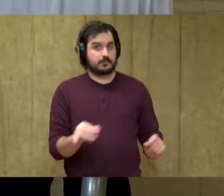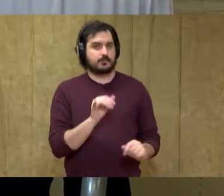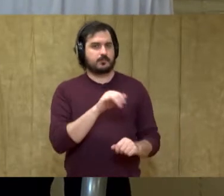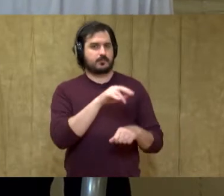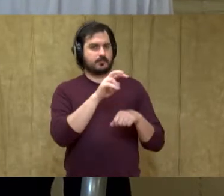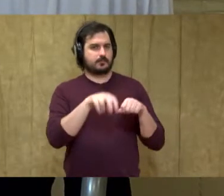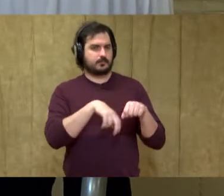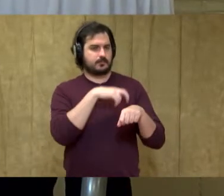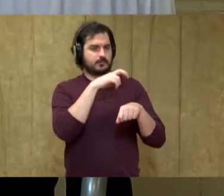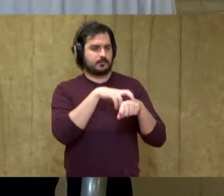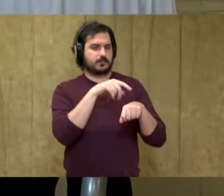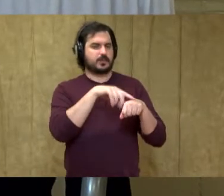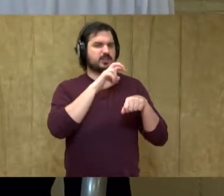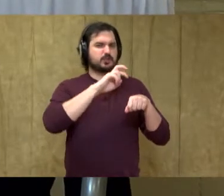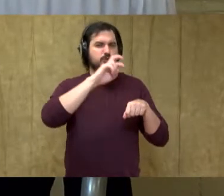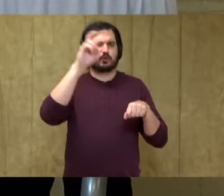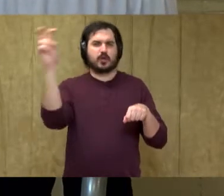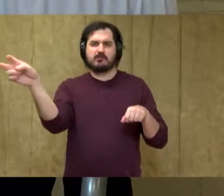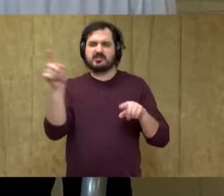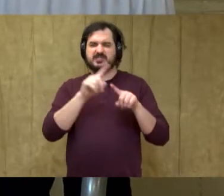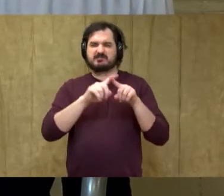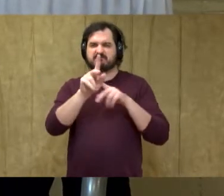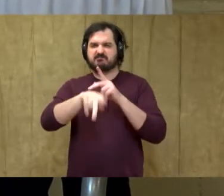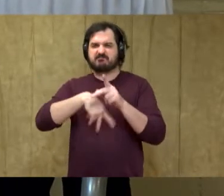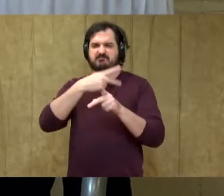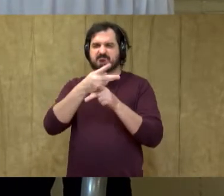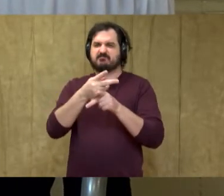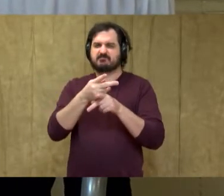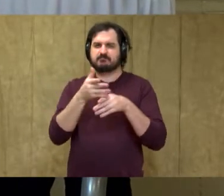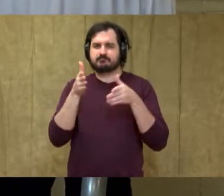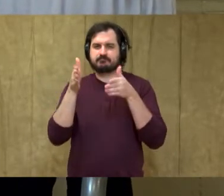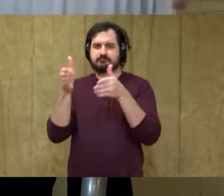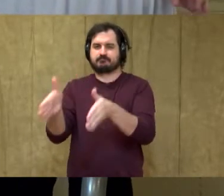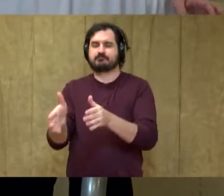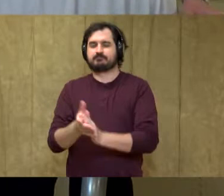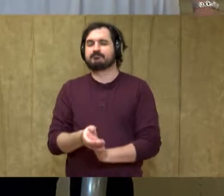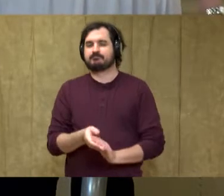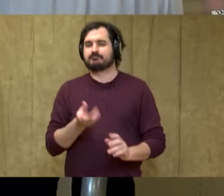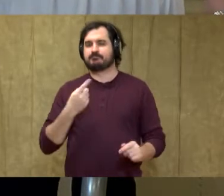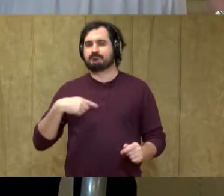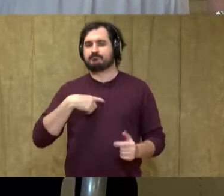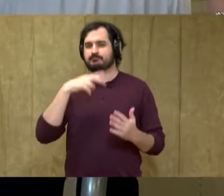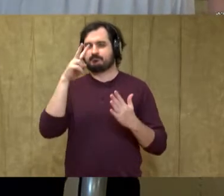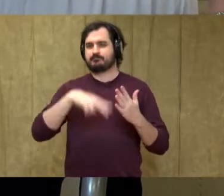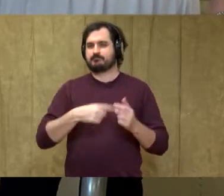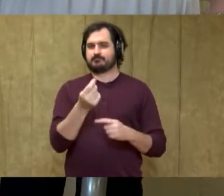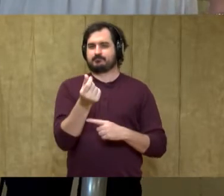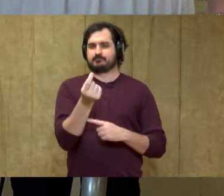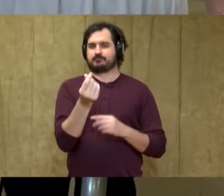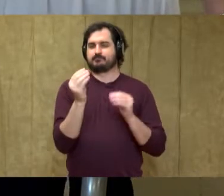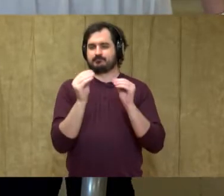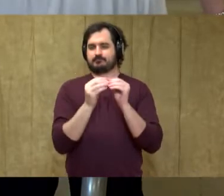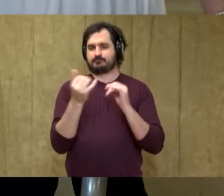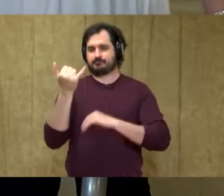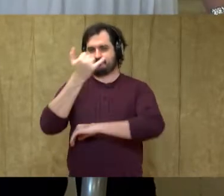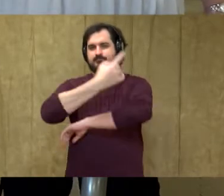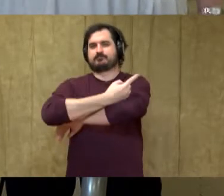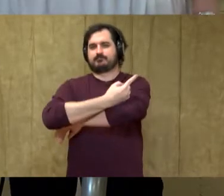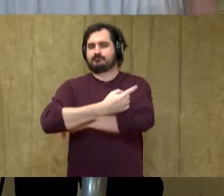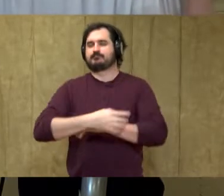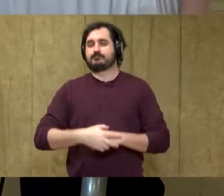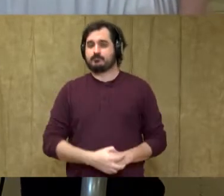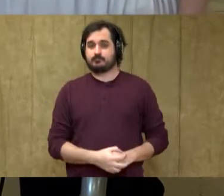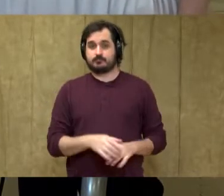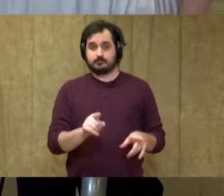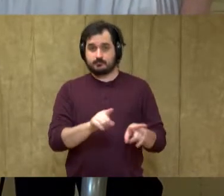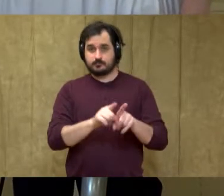of traveling. So we're going to read more about that, in fact, today. And we also talked